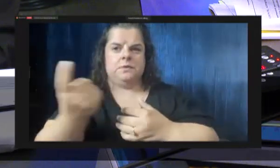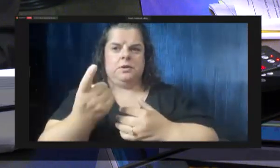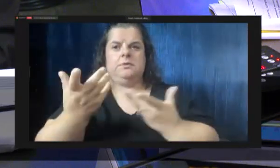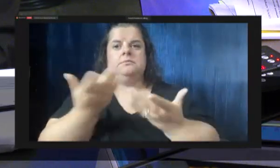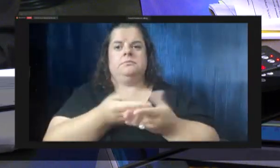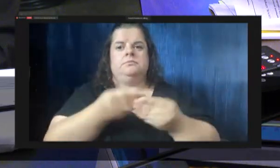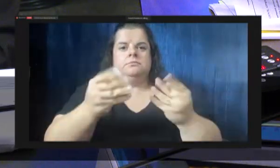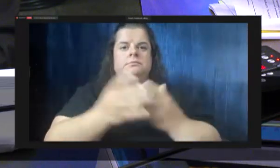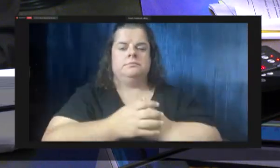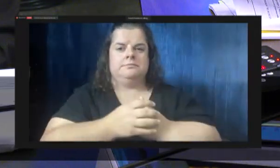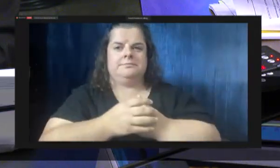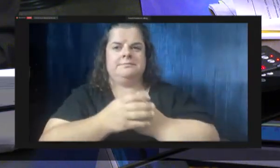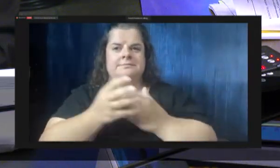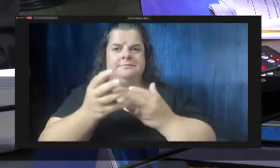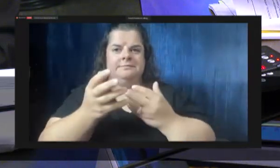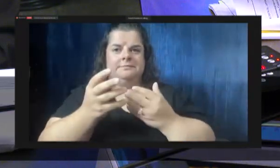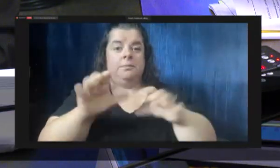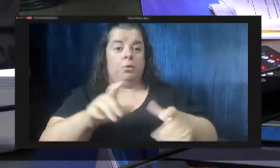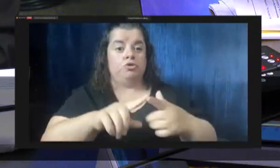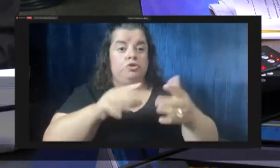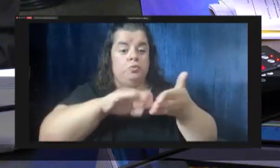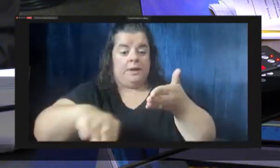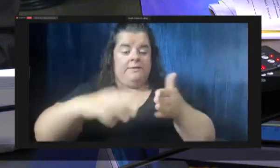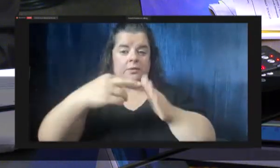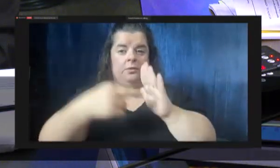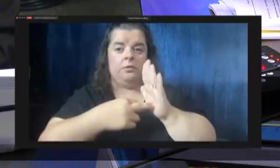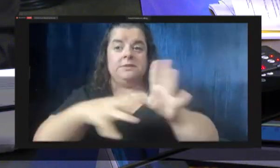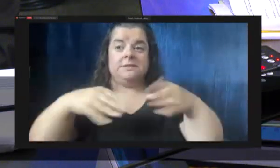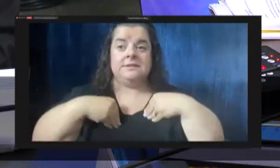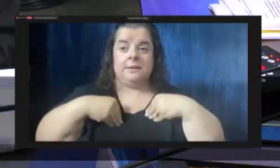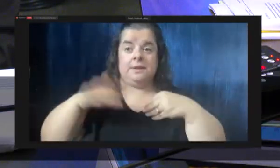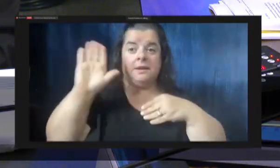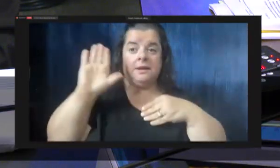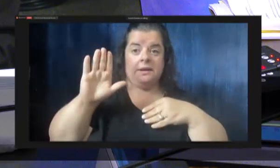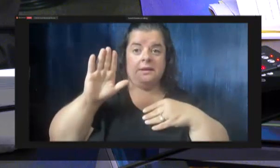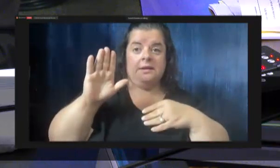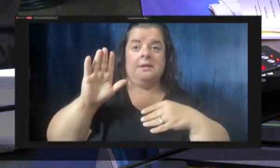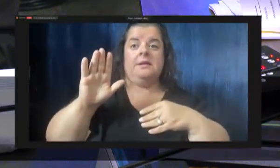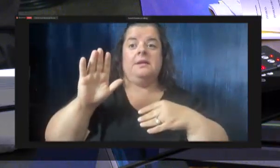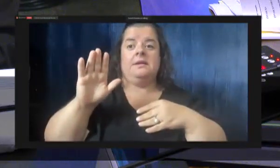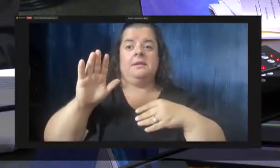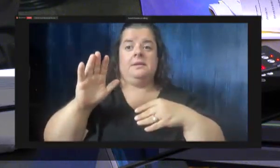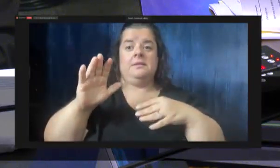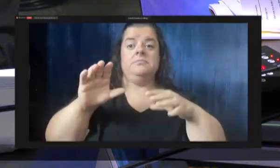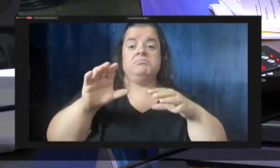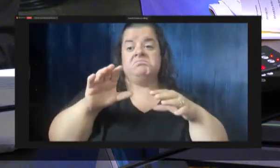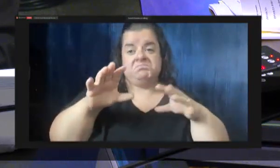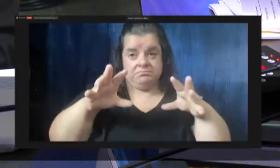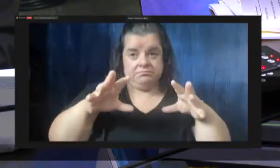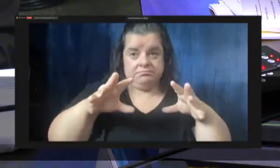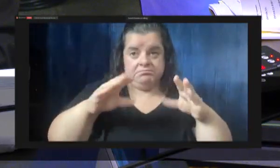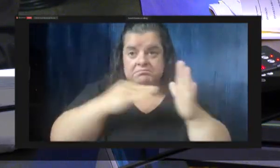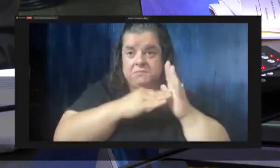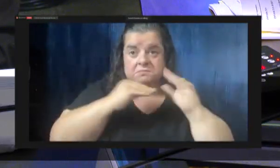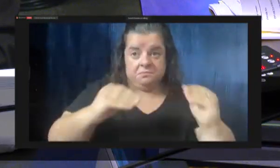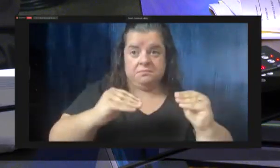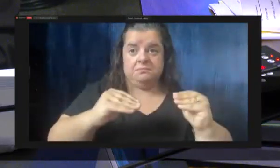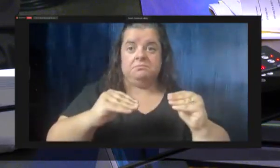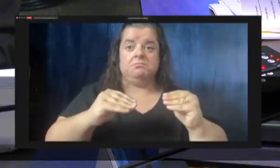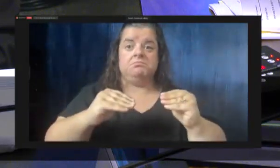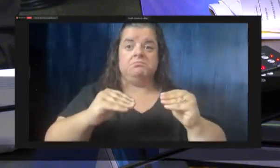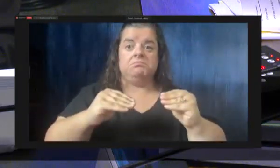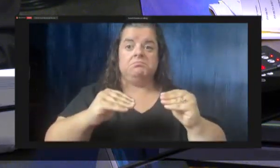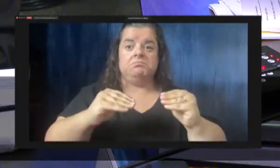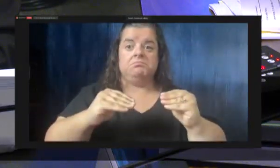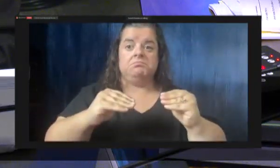rules. Second. All those in favor say aye. Aye. Any opposed? The rules have been waived. Any further discussion on invoices? Motion